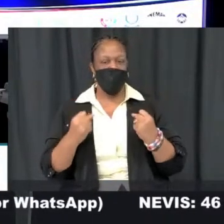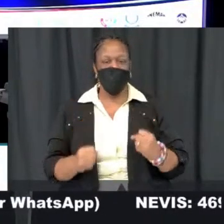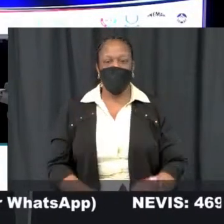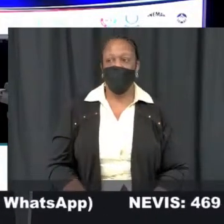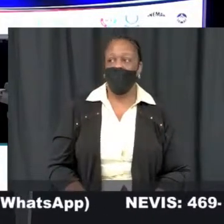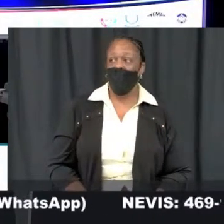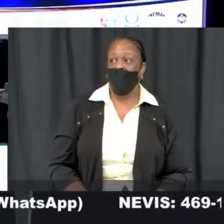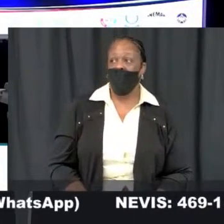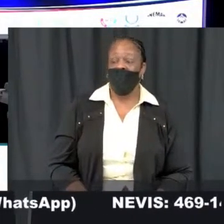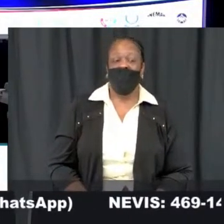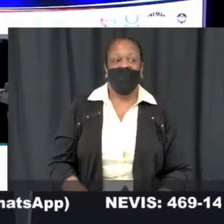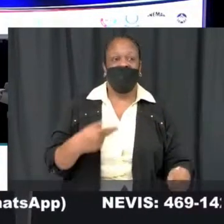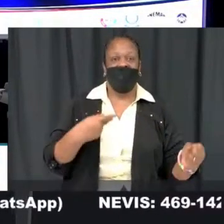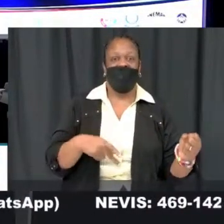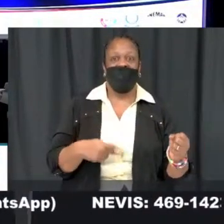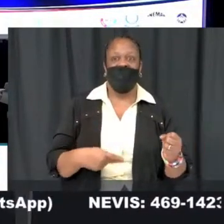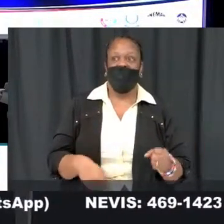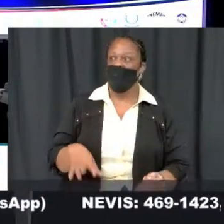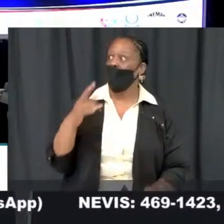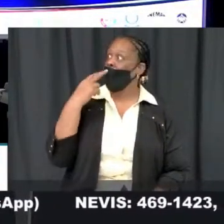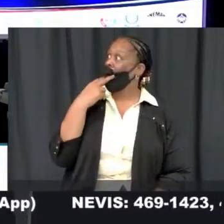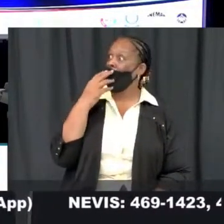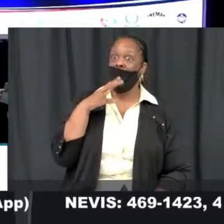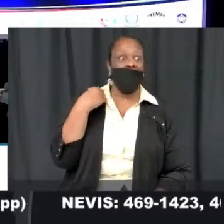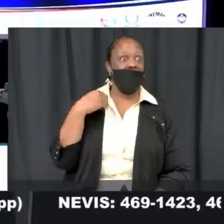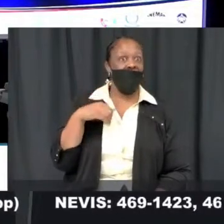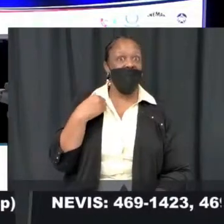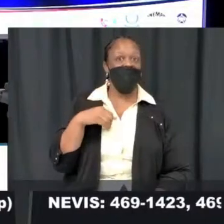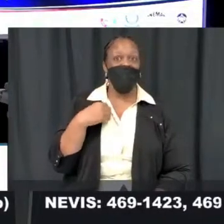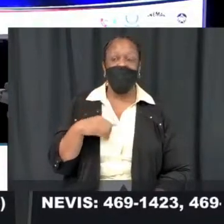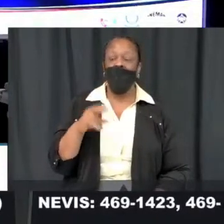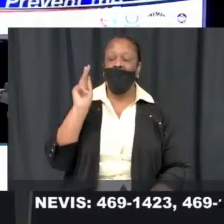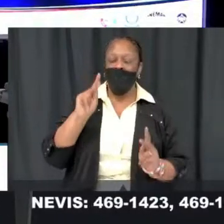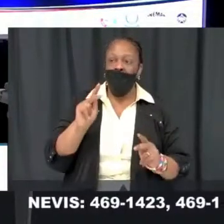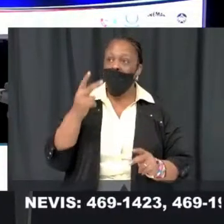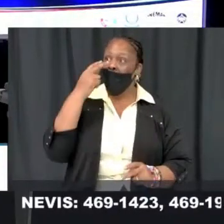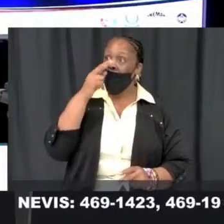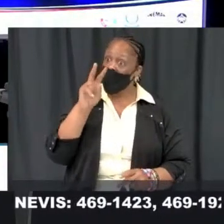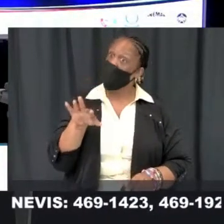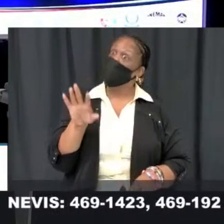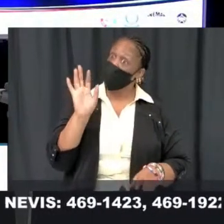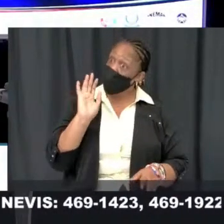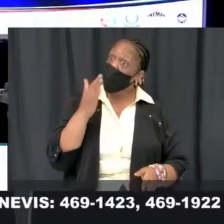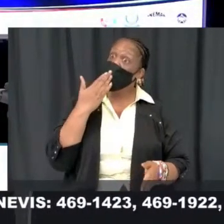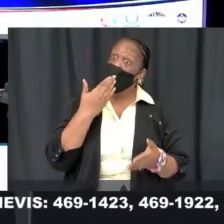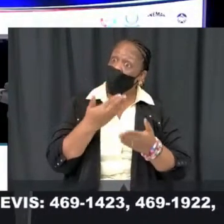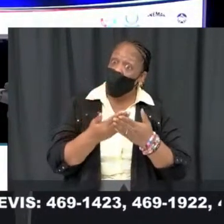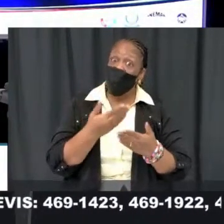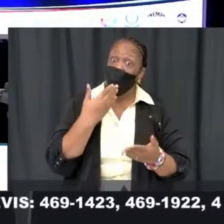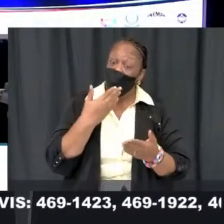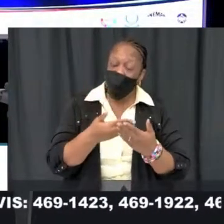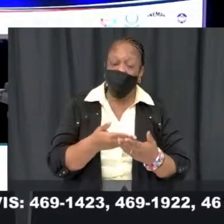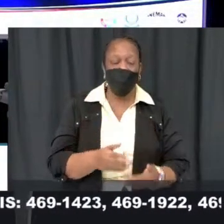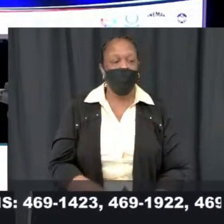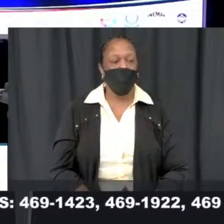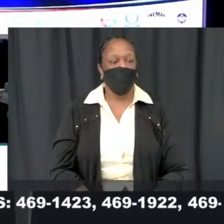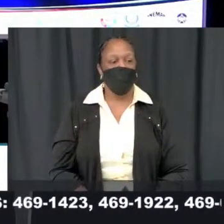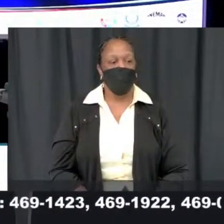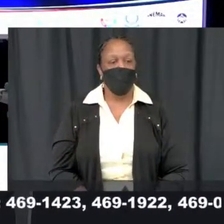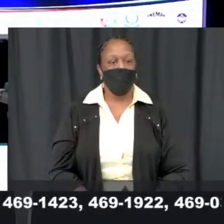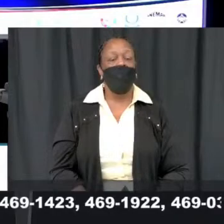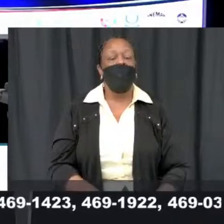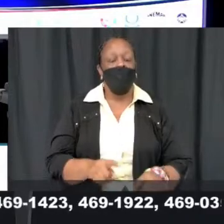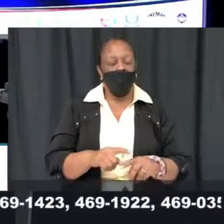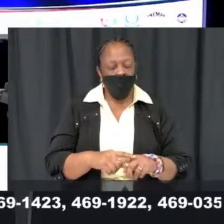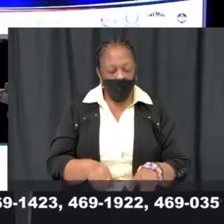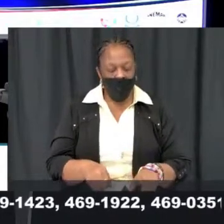being recognized as one of the best models. But during that period, we continue to educate you that the virus is